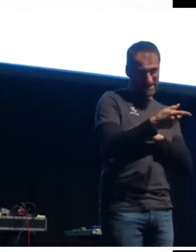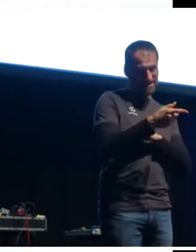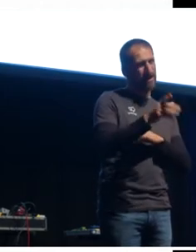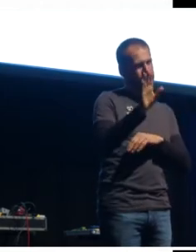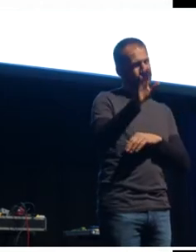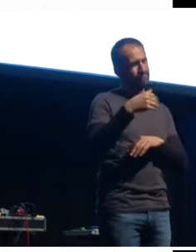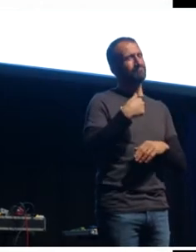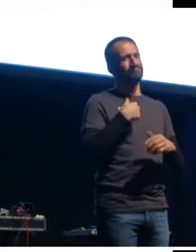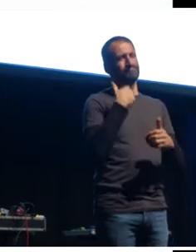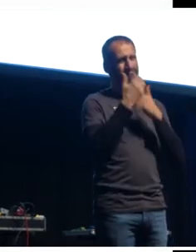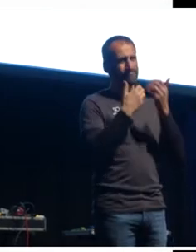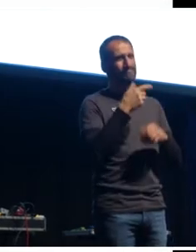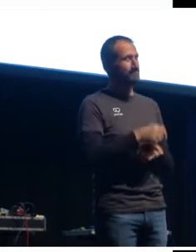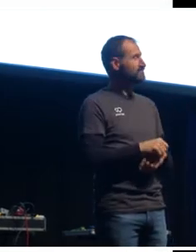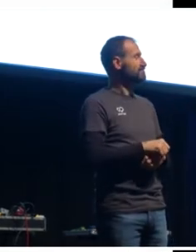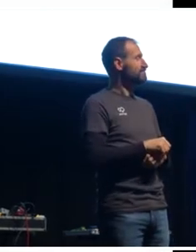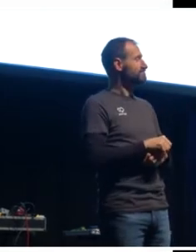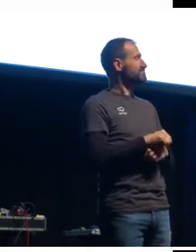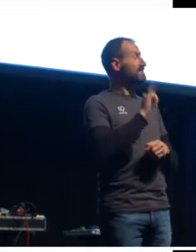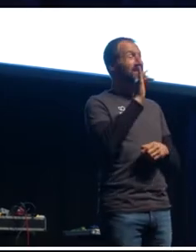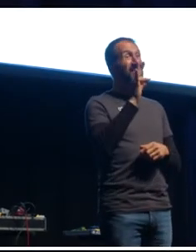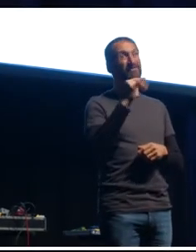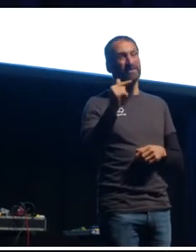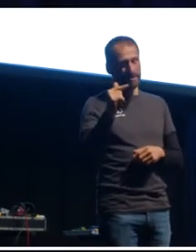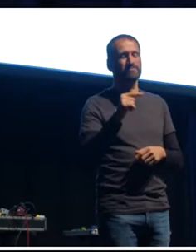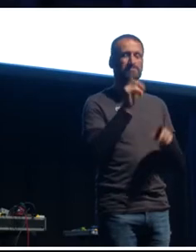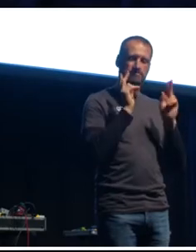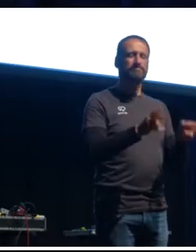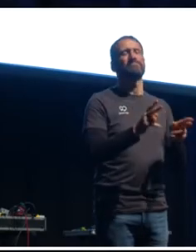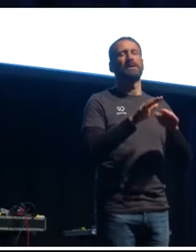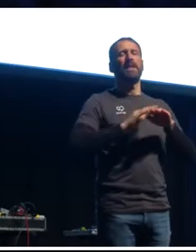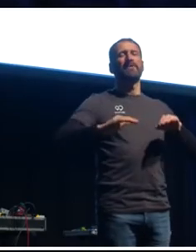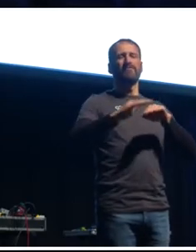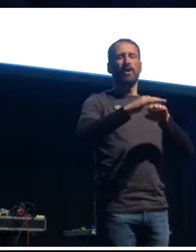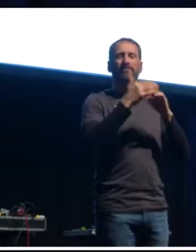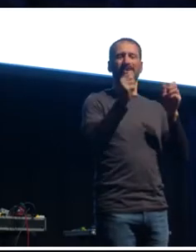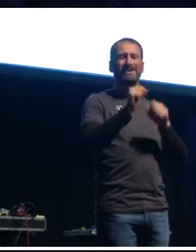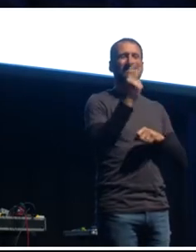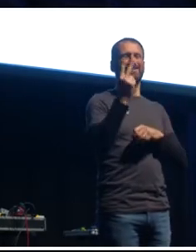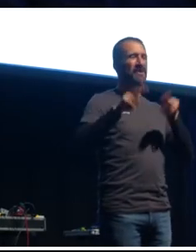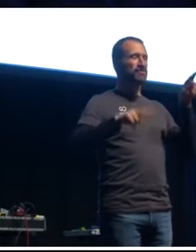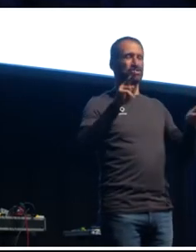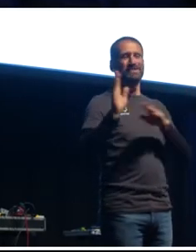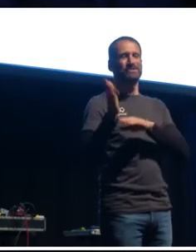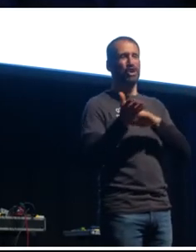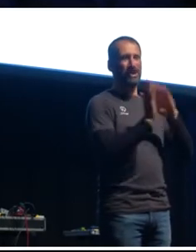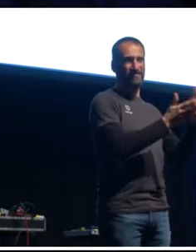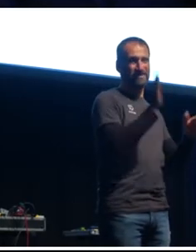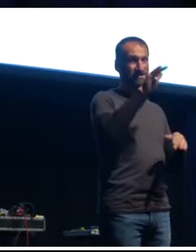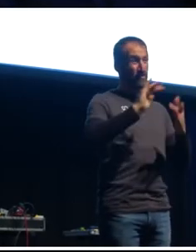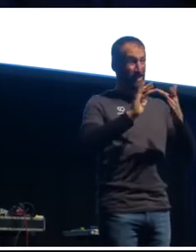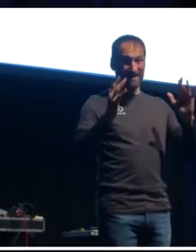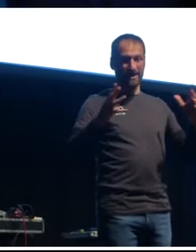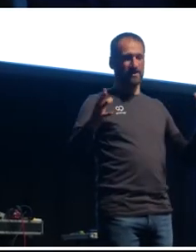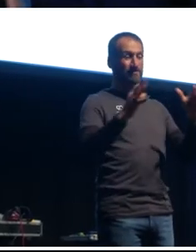does, IFT is a platform that allows you to connect two different services on the internet and create things that weren't possible